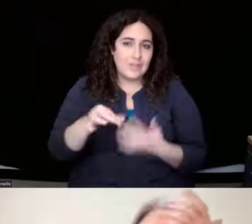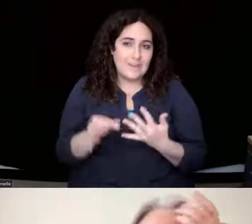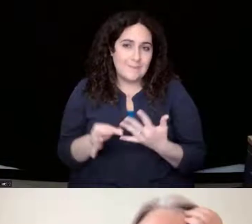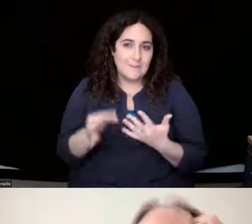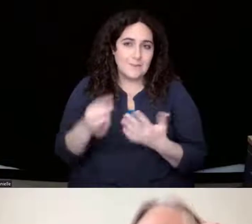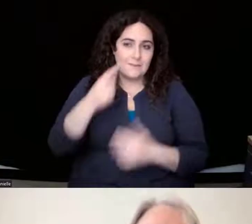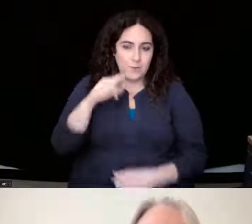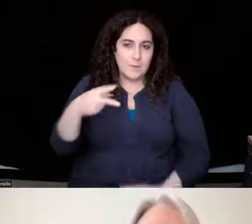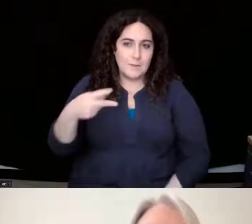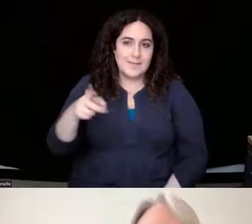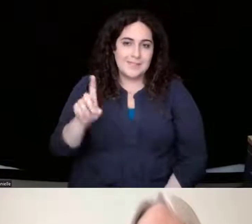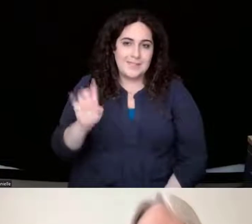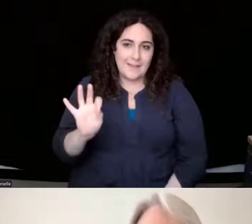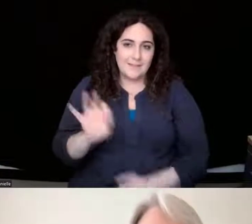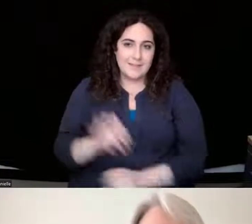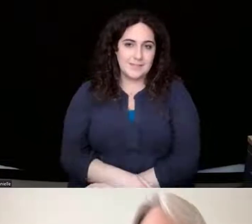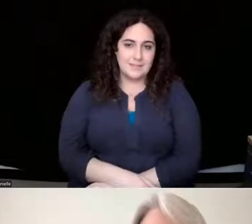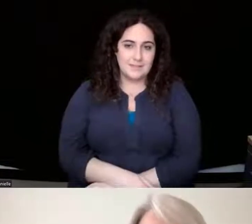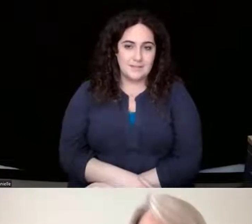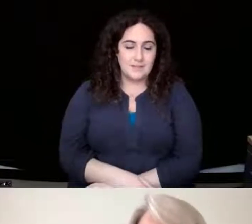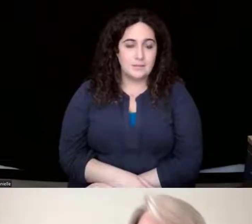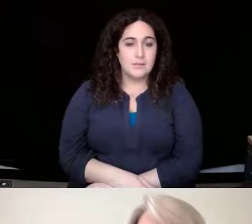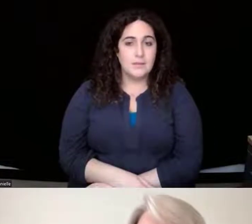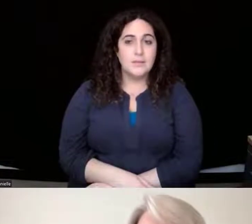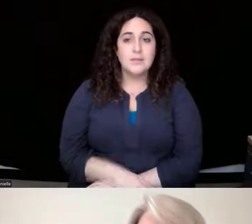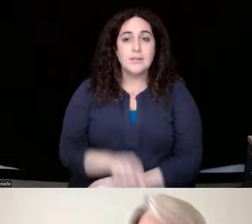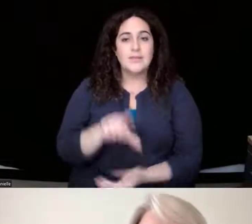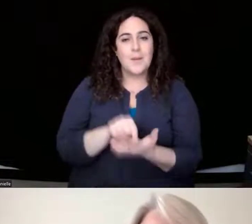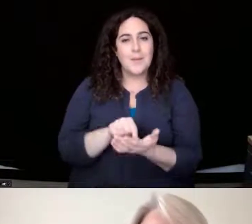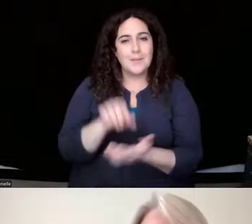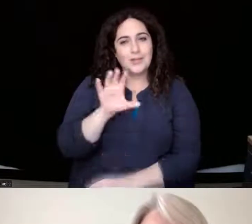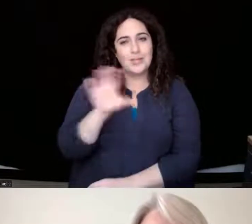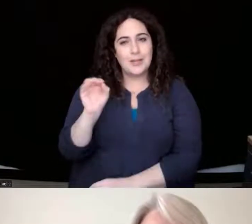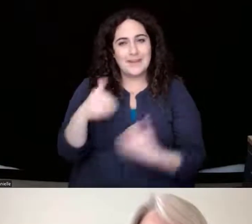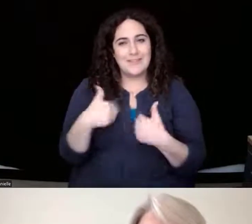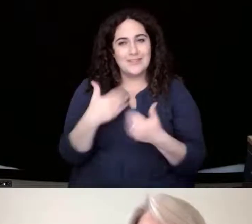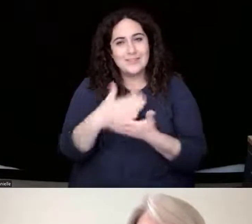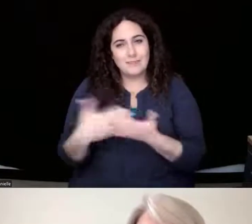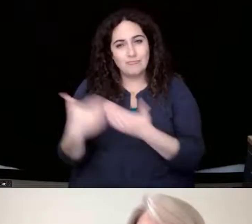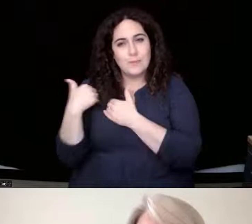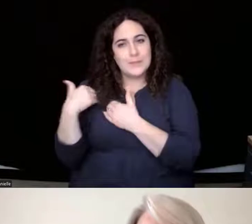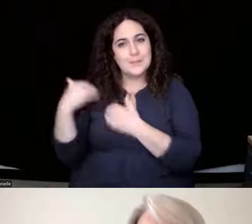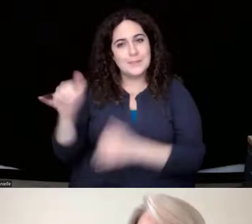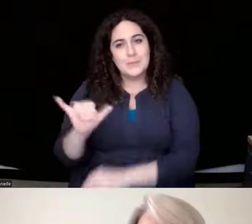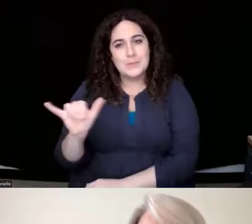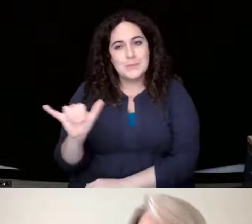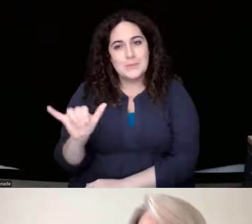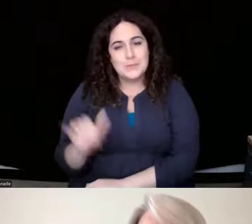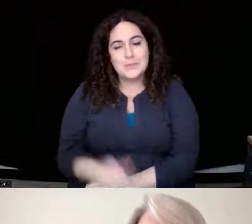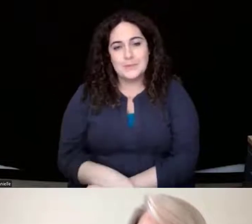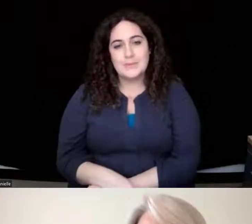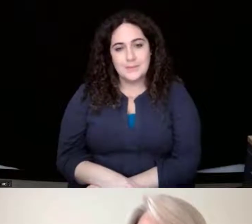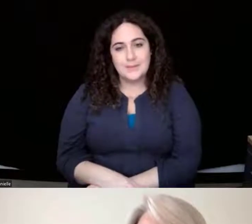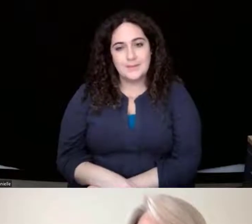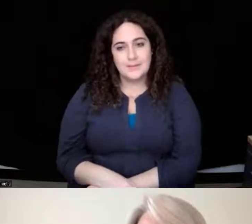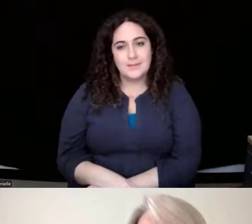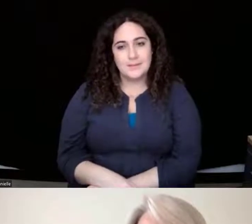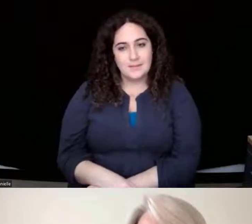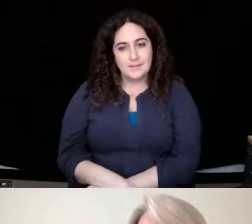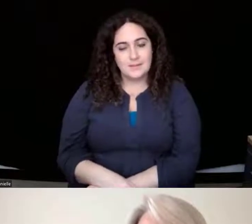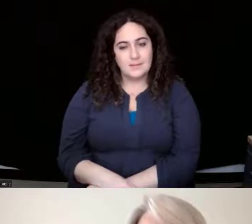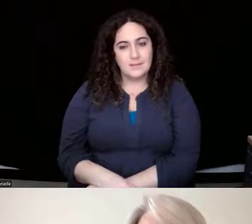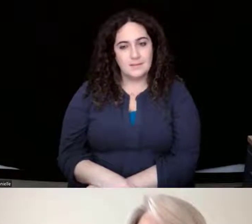earlier about like the role that publishers have on this topic, and how often there's a lot of